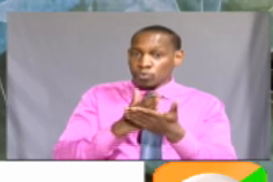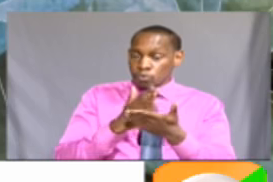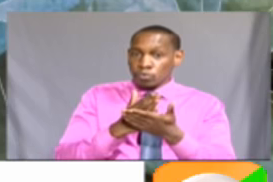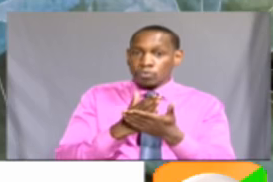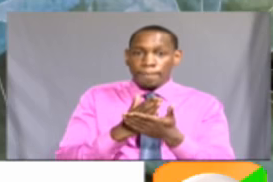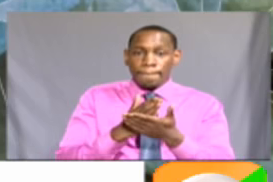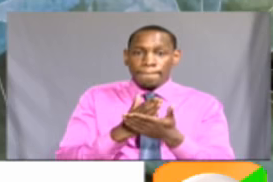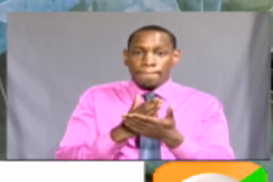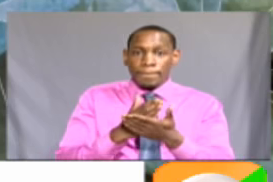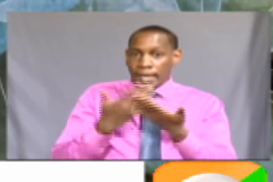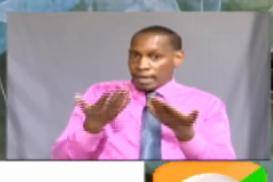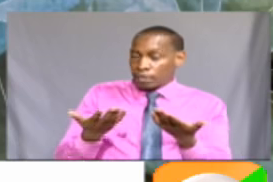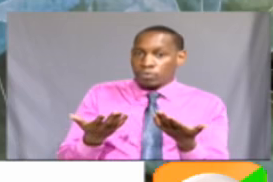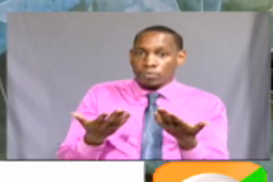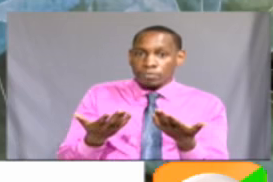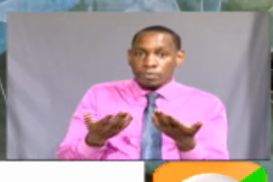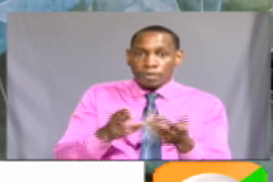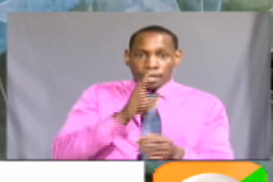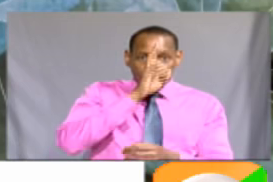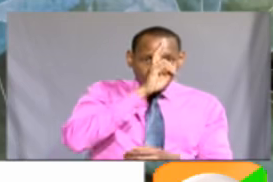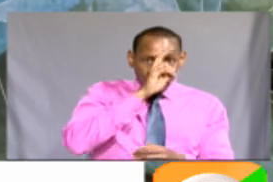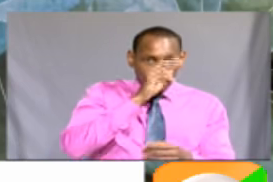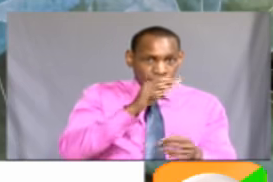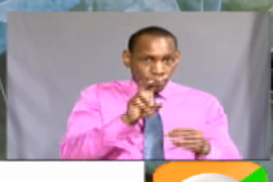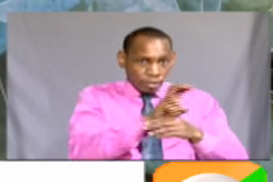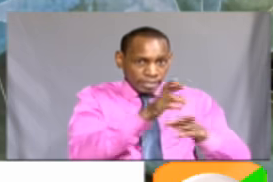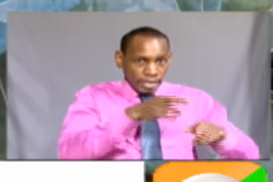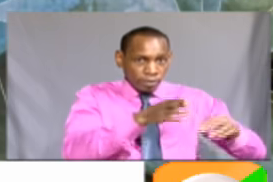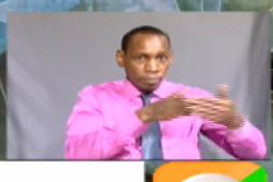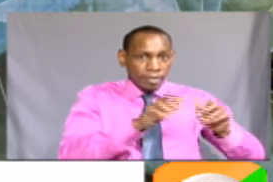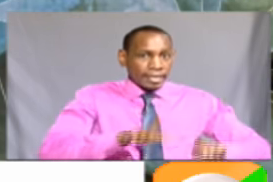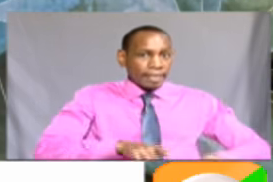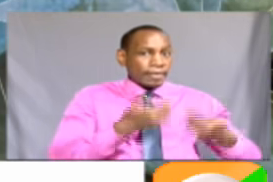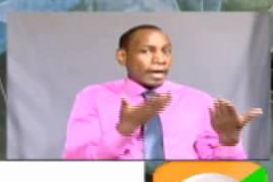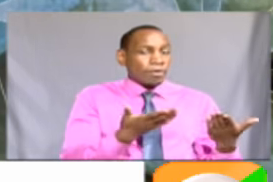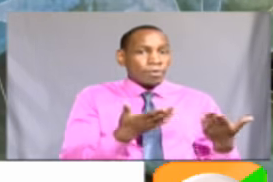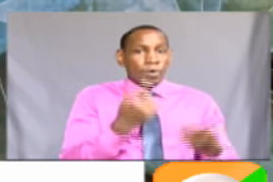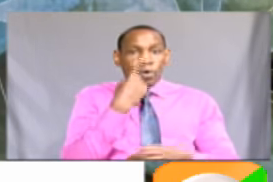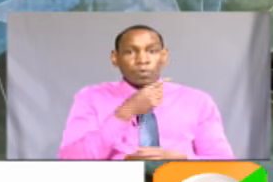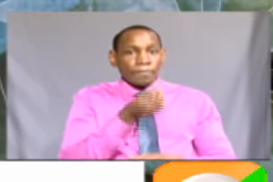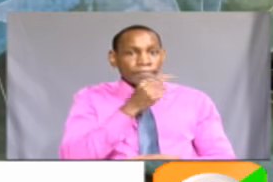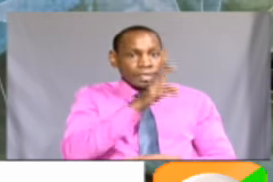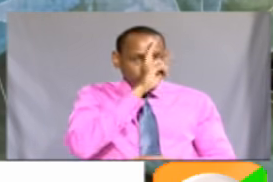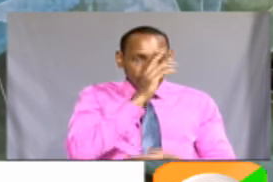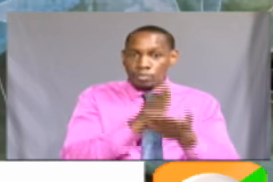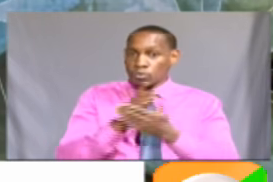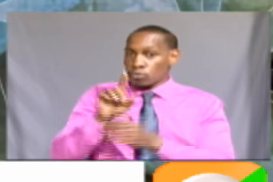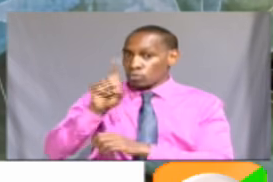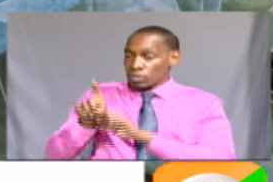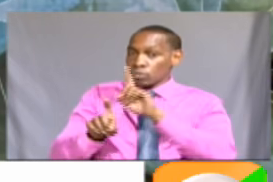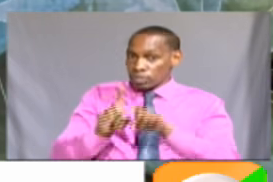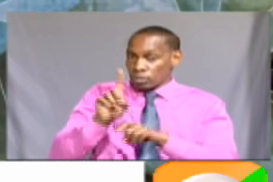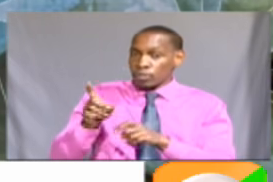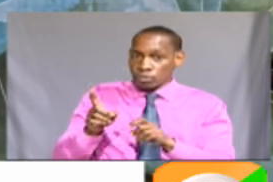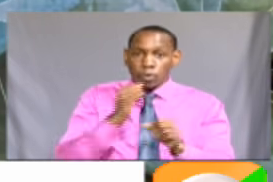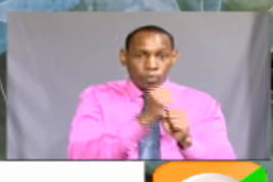reasonable as how are the policemen on those roadblocks surviving. Mm-hmm. Okay. Who is yeah. feeding them? These are legitimate fine.